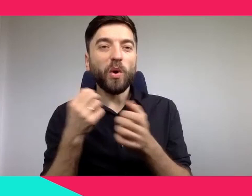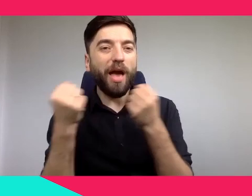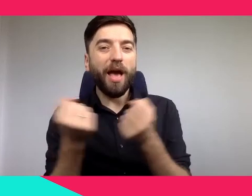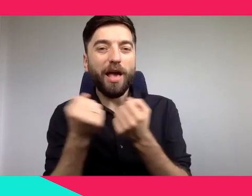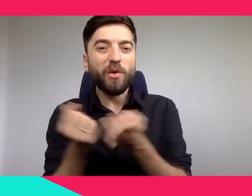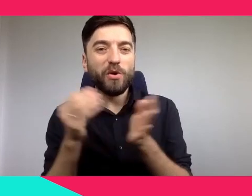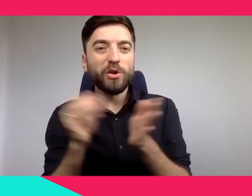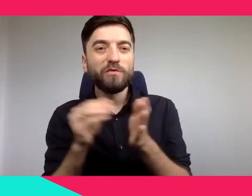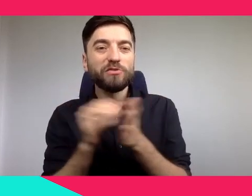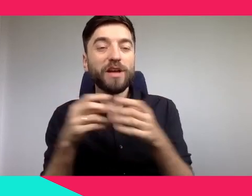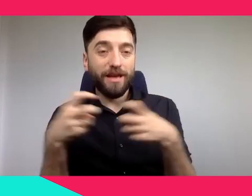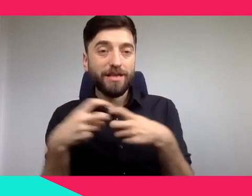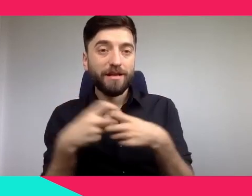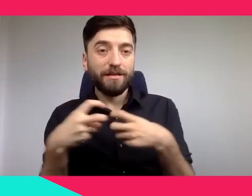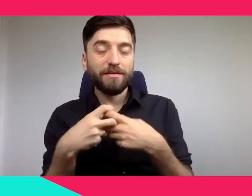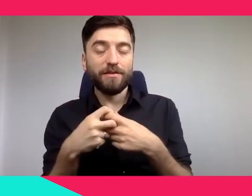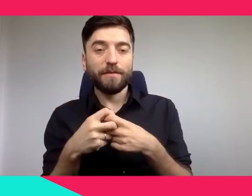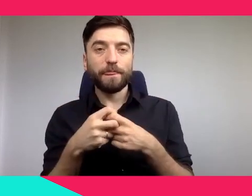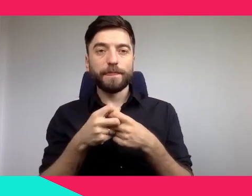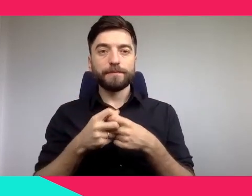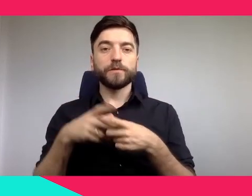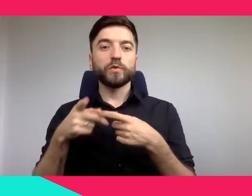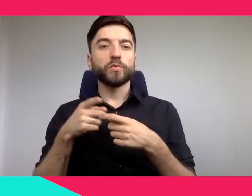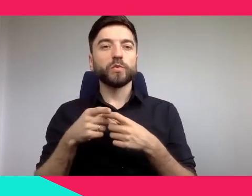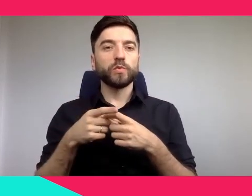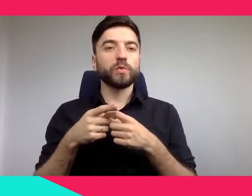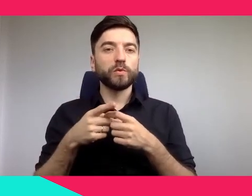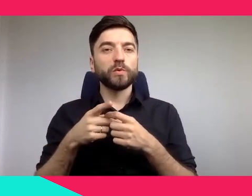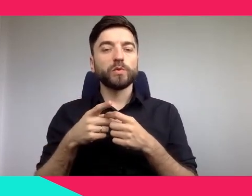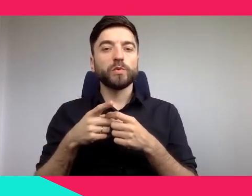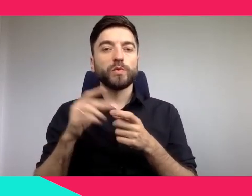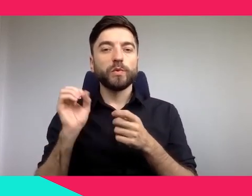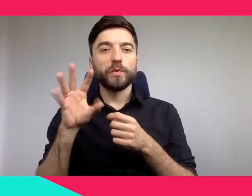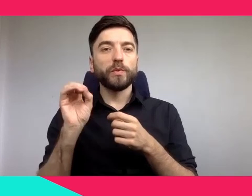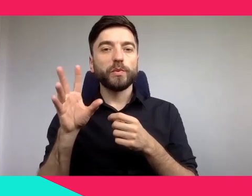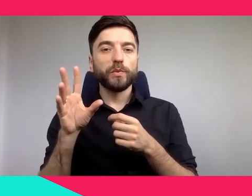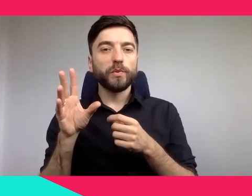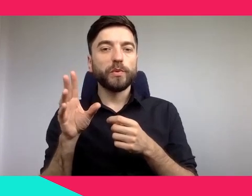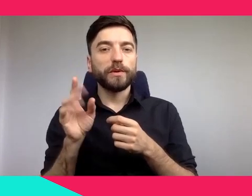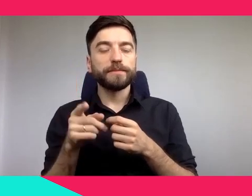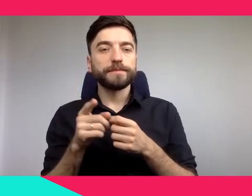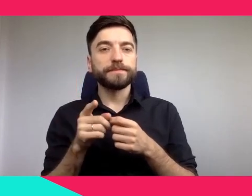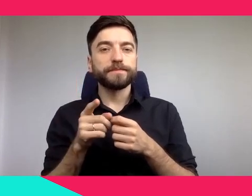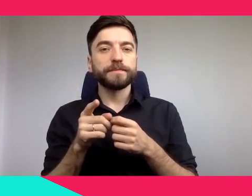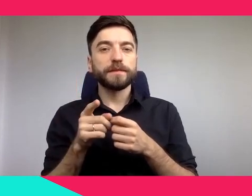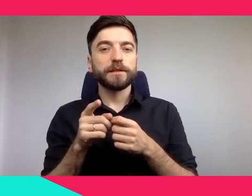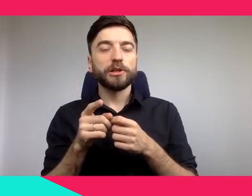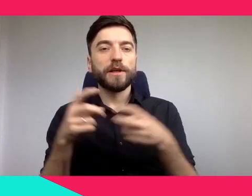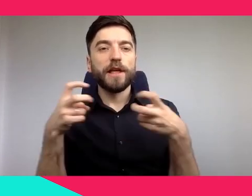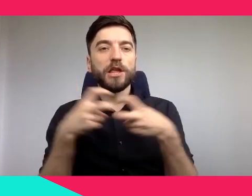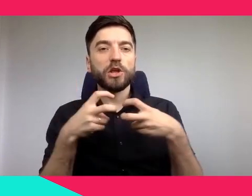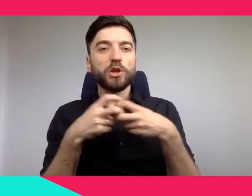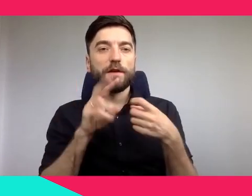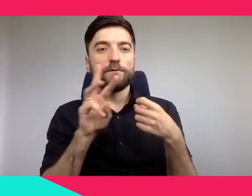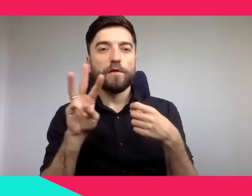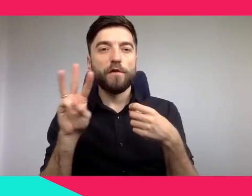it's a Jewish monument for victims of the Second World War. And this is a very much community-driven